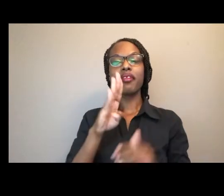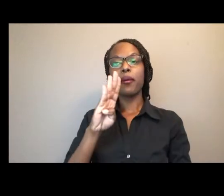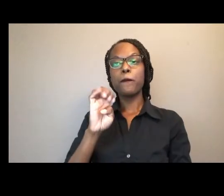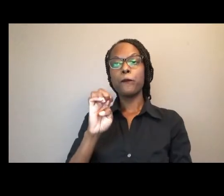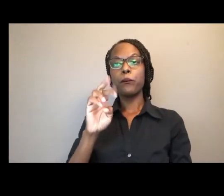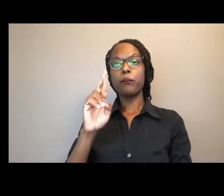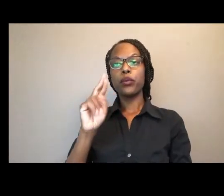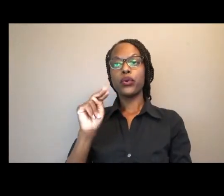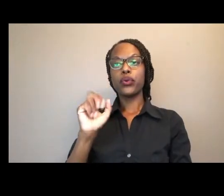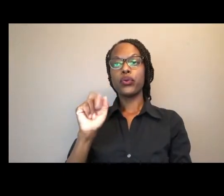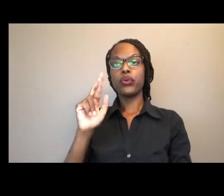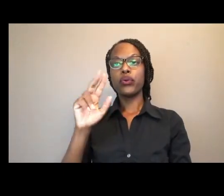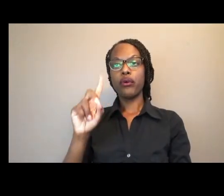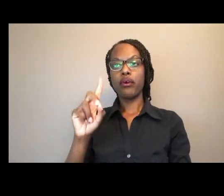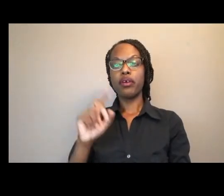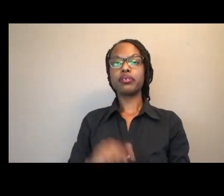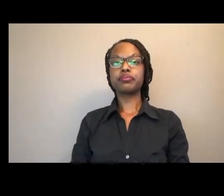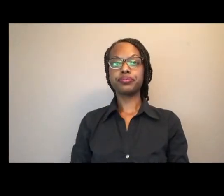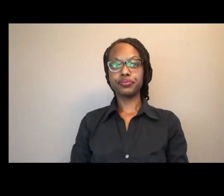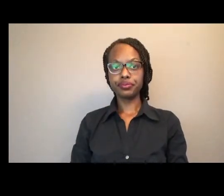because back in the